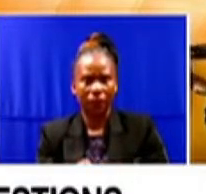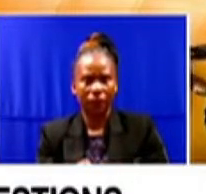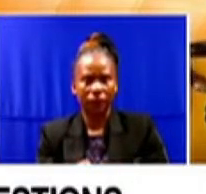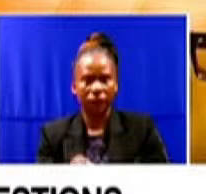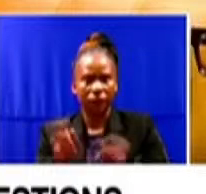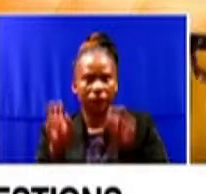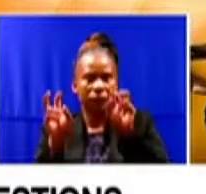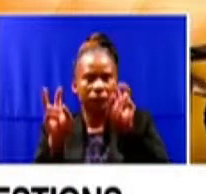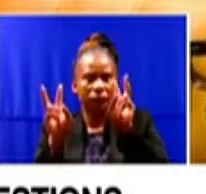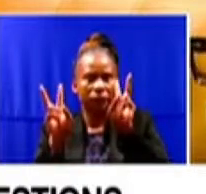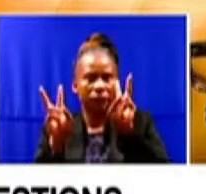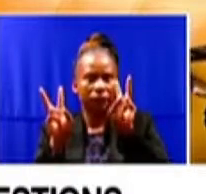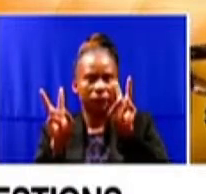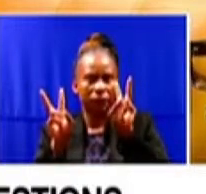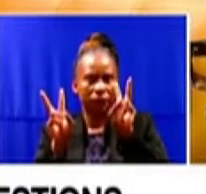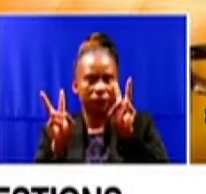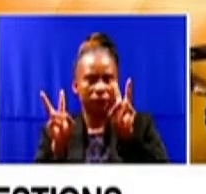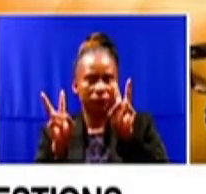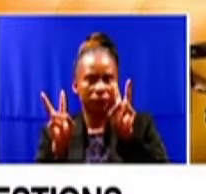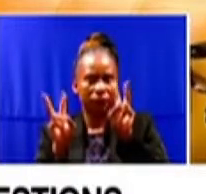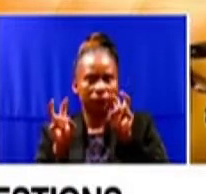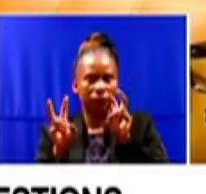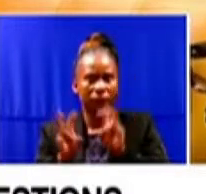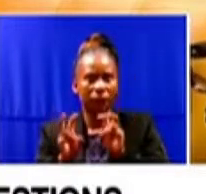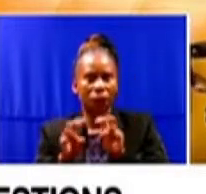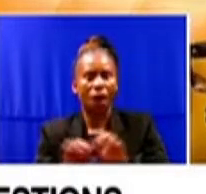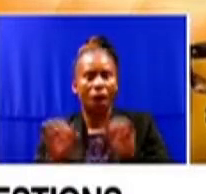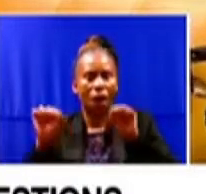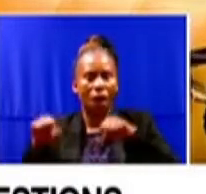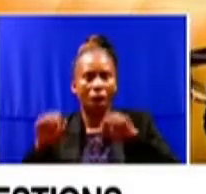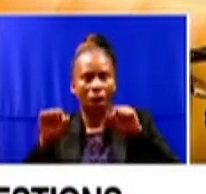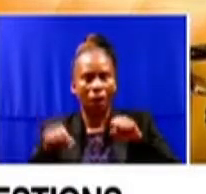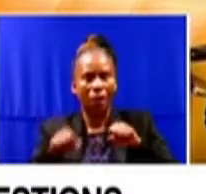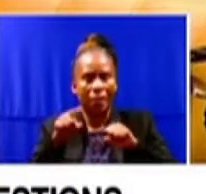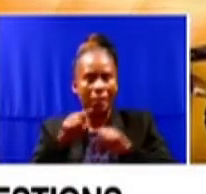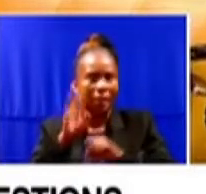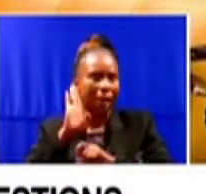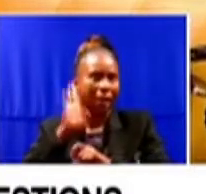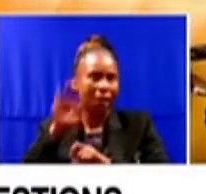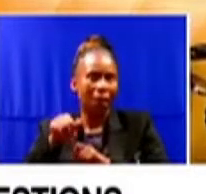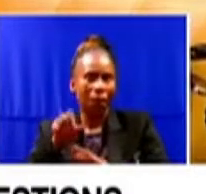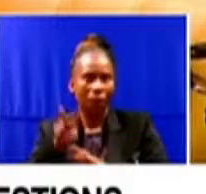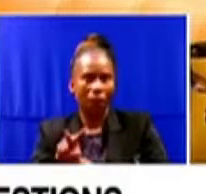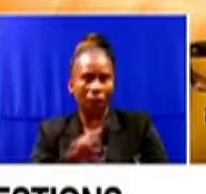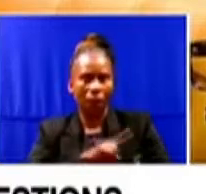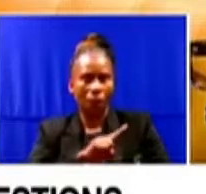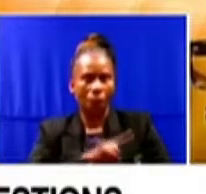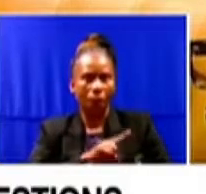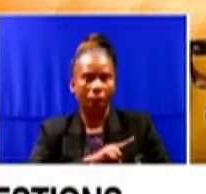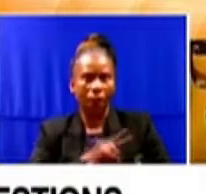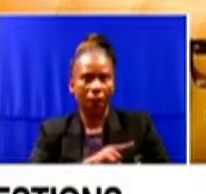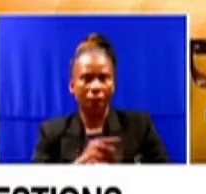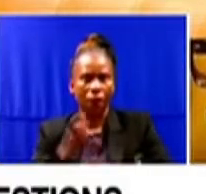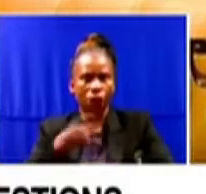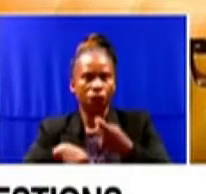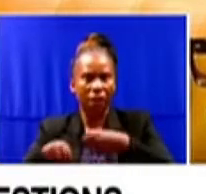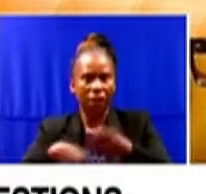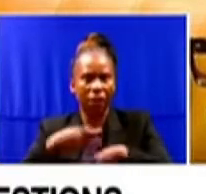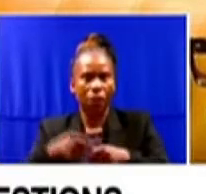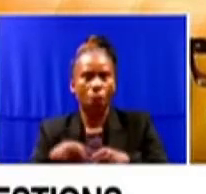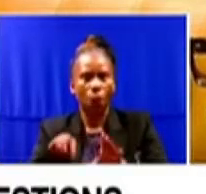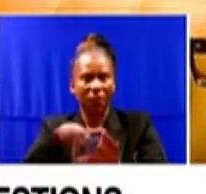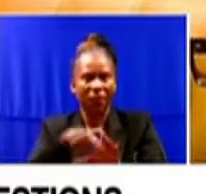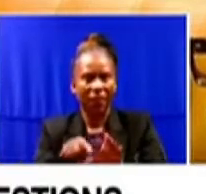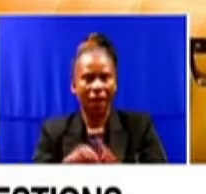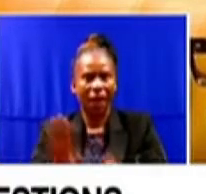the Continental Free Trade Agreement is going to be undermined. Because how can there be trading between the African countries when